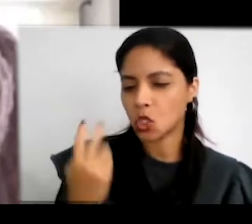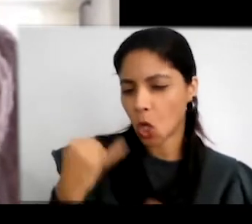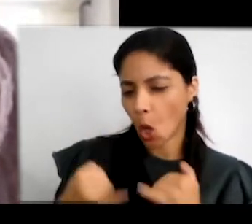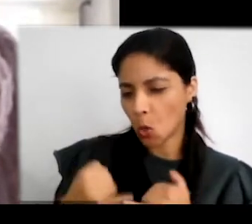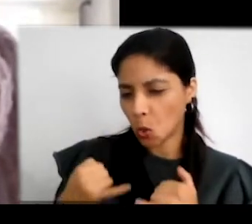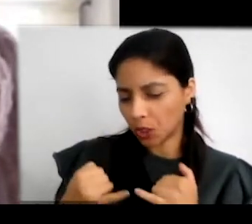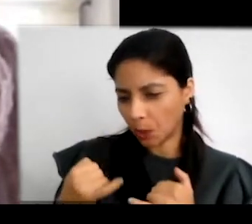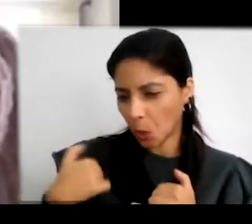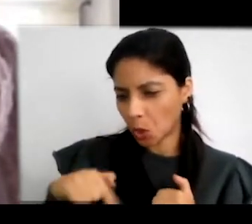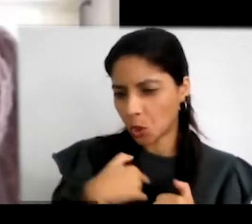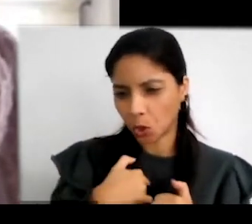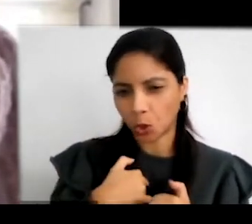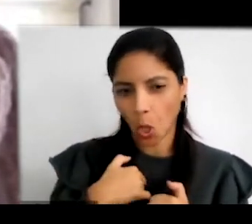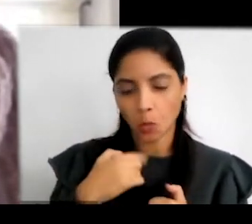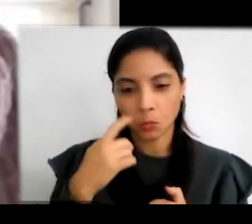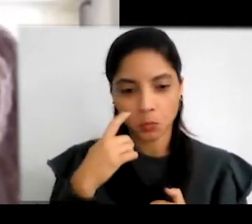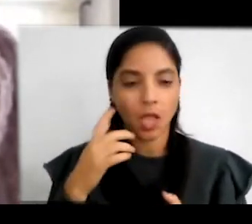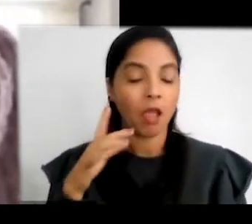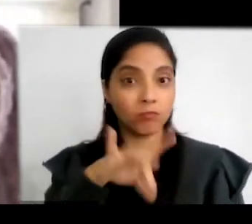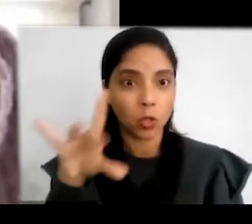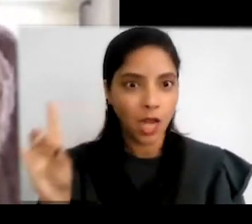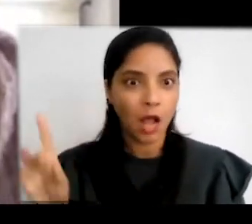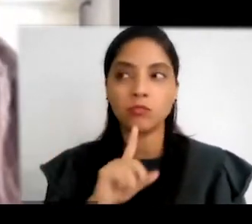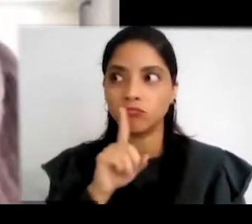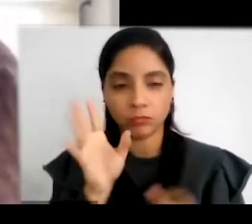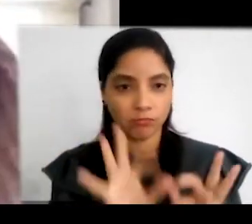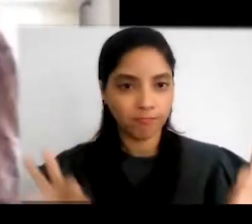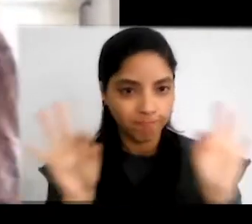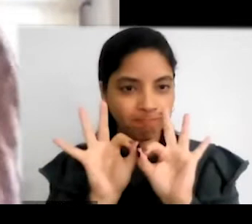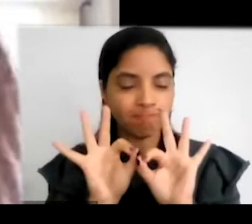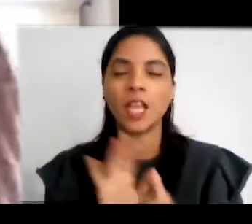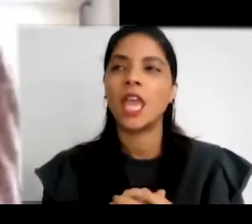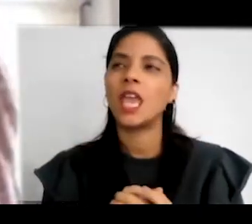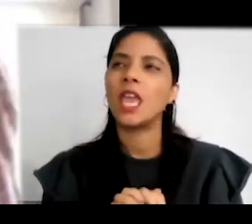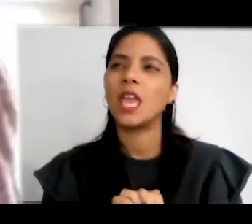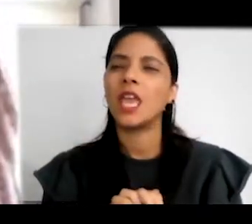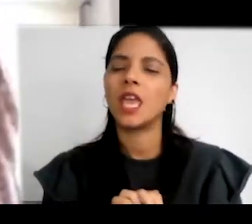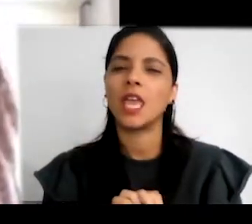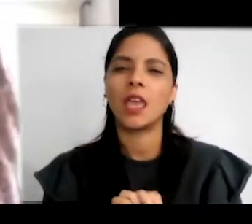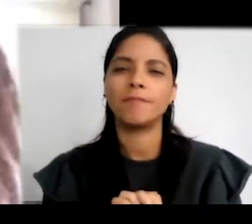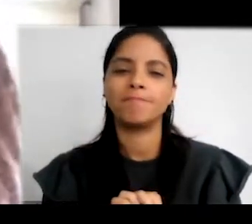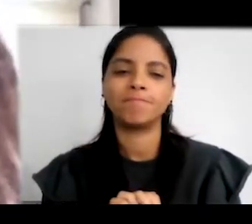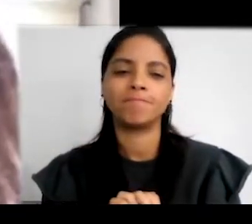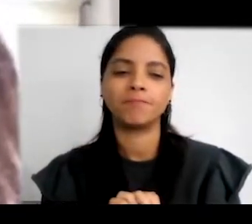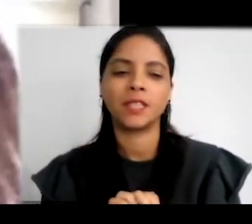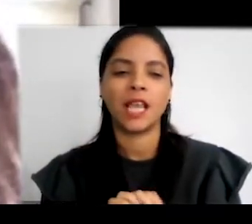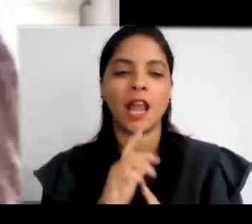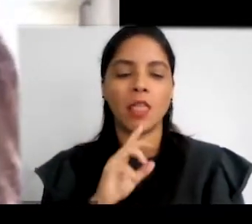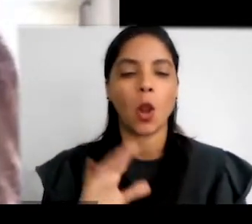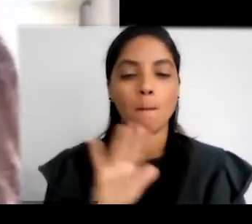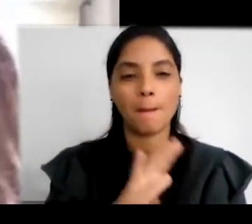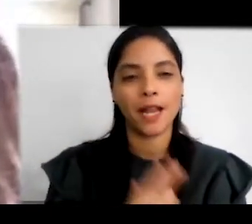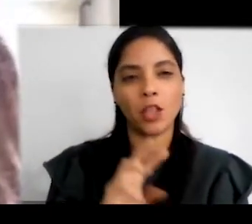significant. One was the WNET papers are housed at the University of Maryland.